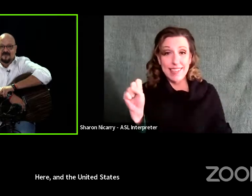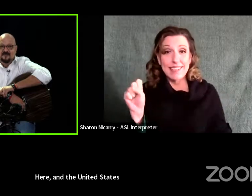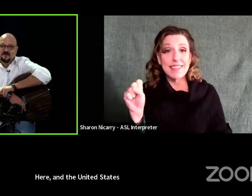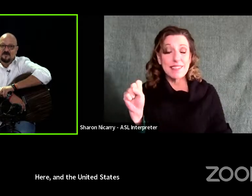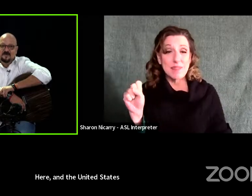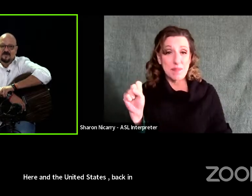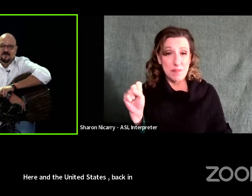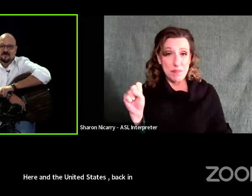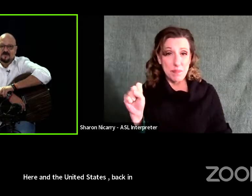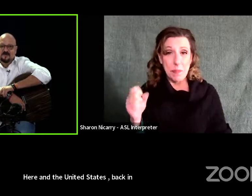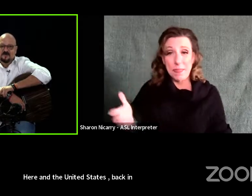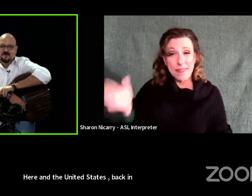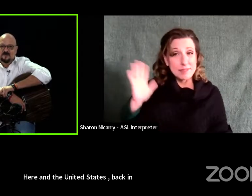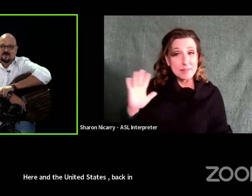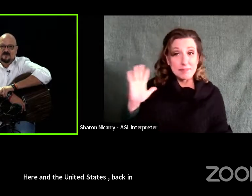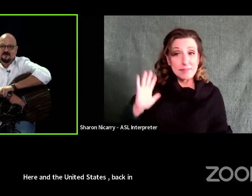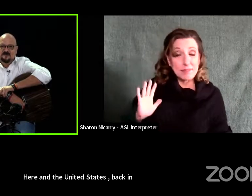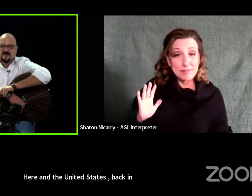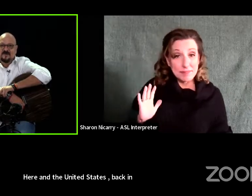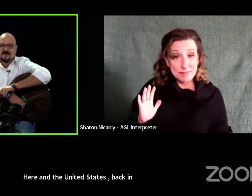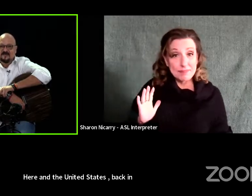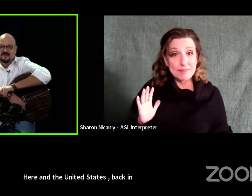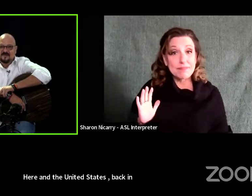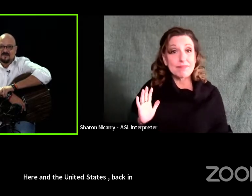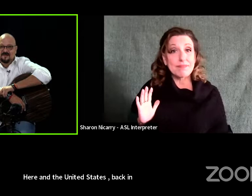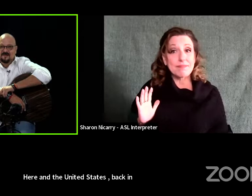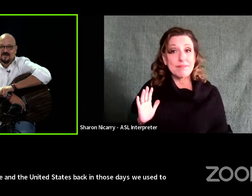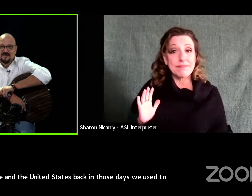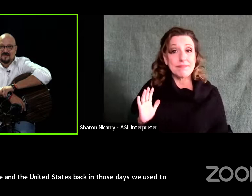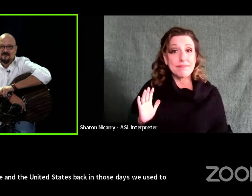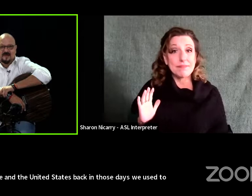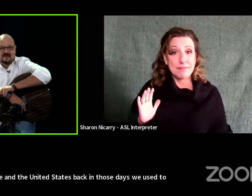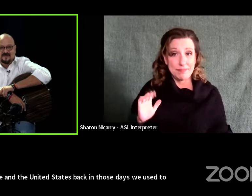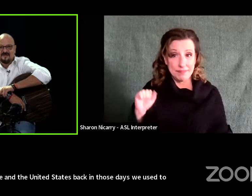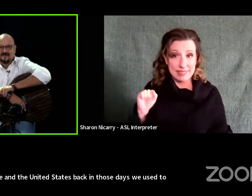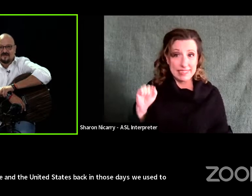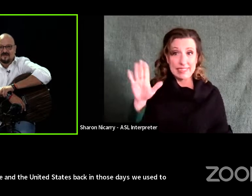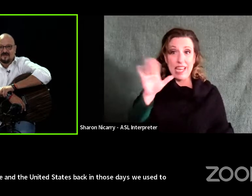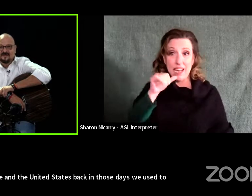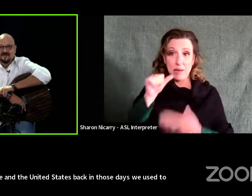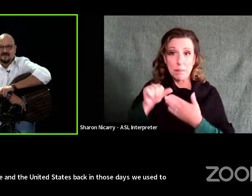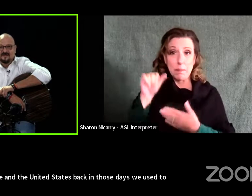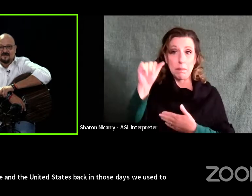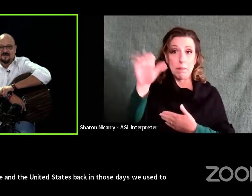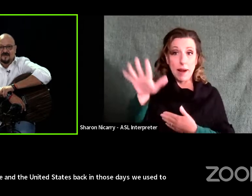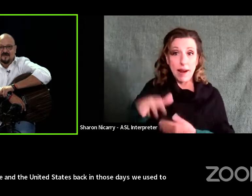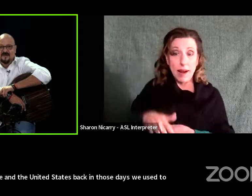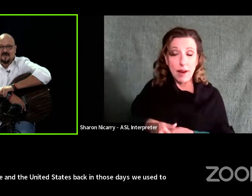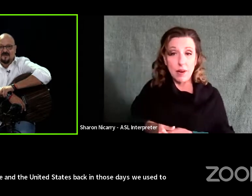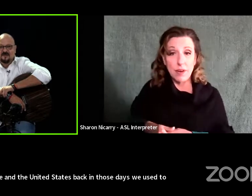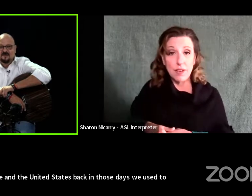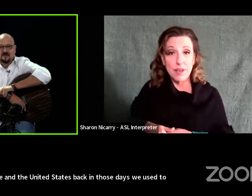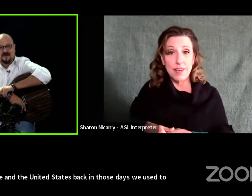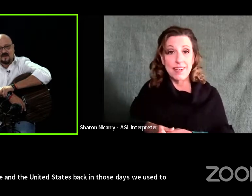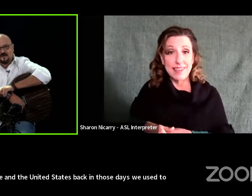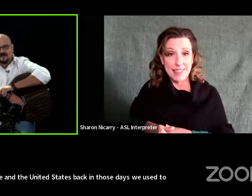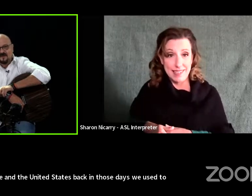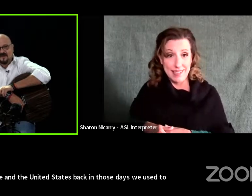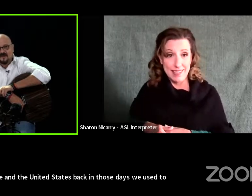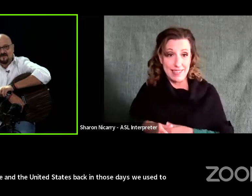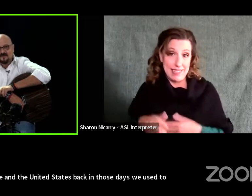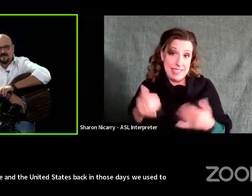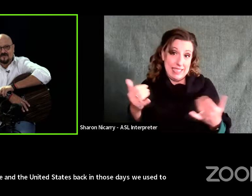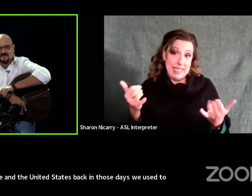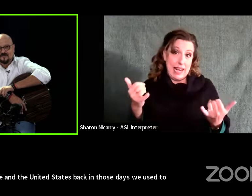Back in those days, we used to send by mail. I guess right now